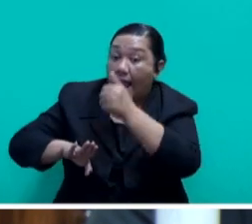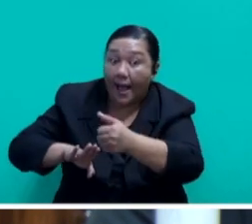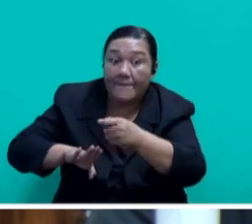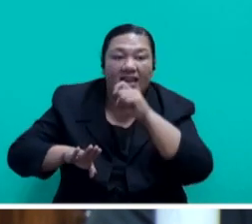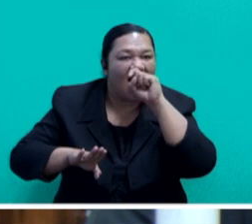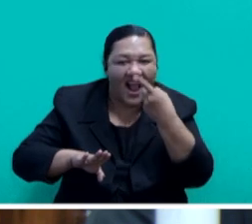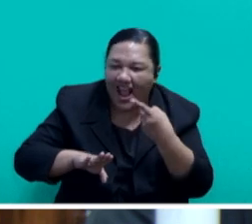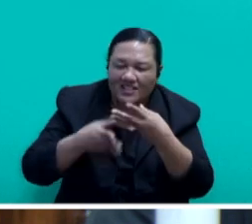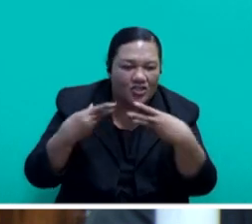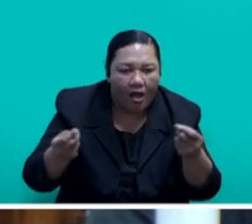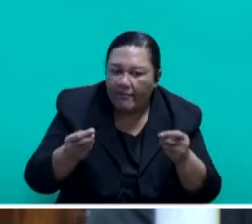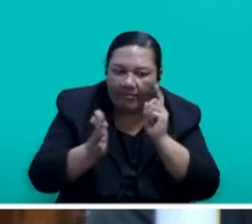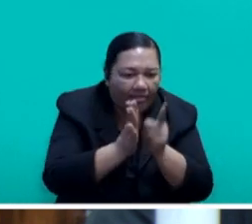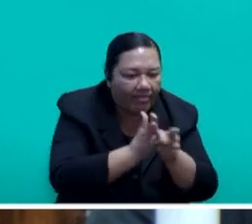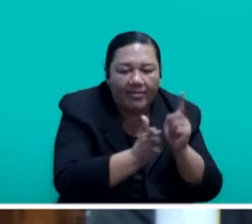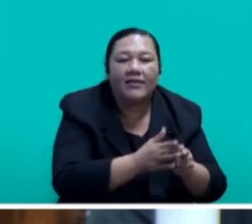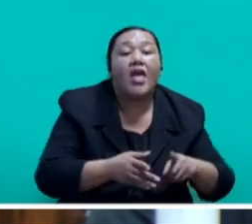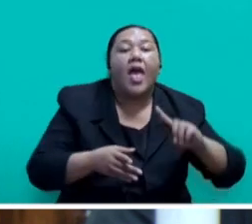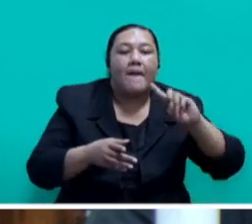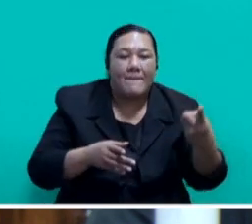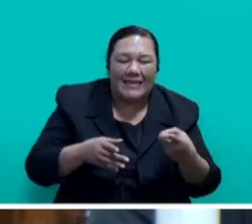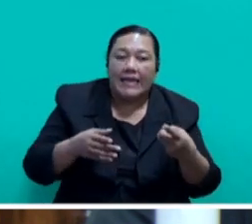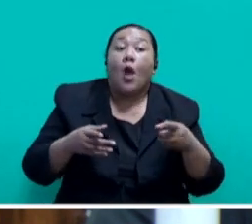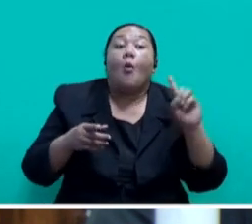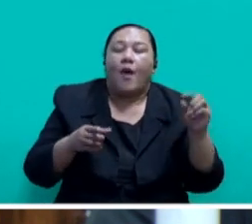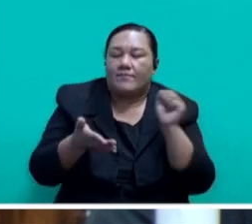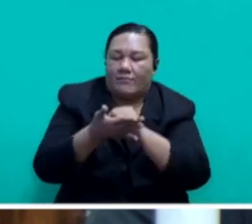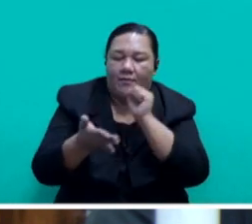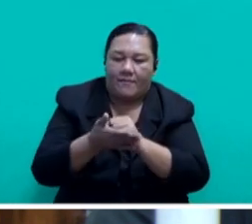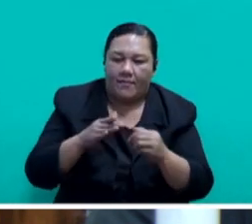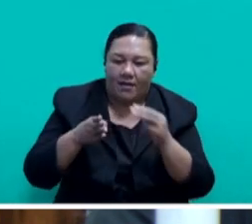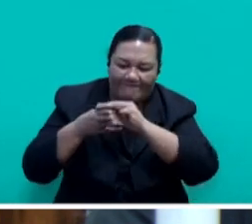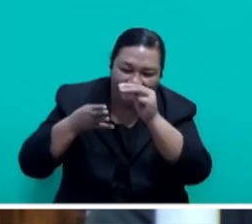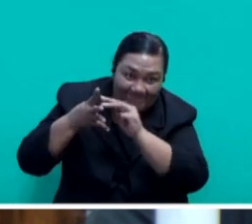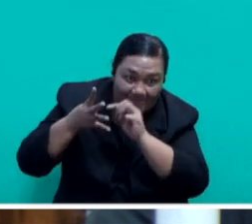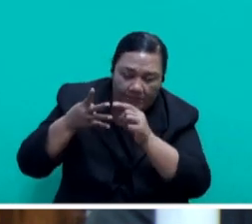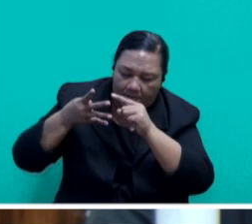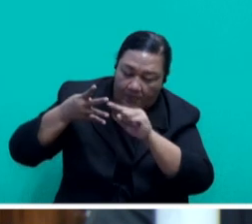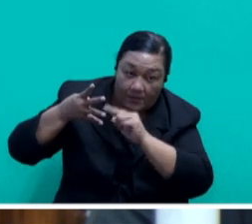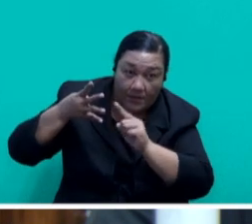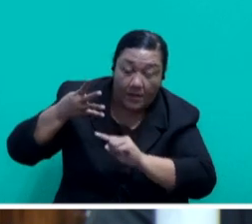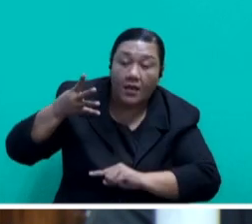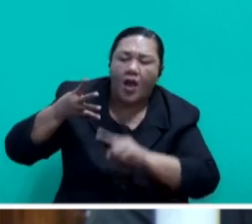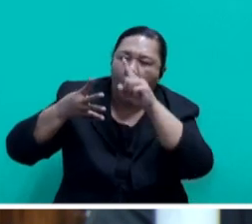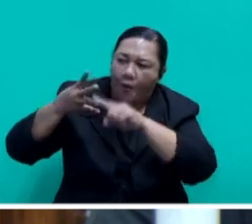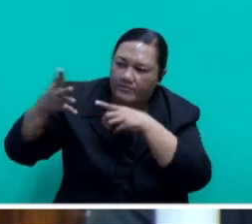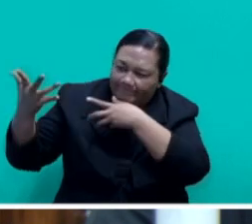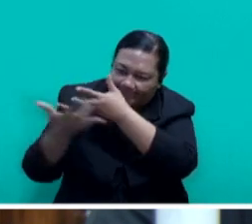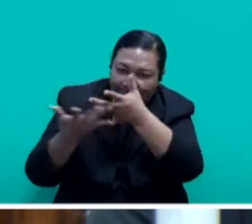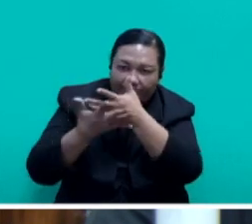a consequence of inadequate measures taken over several